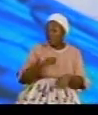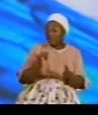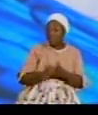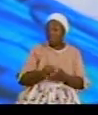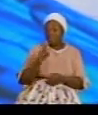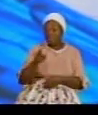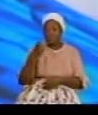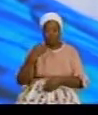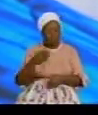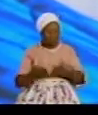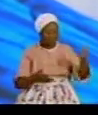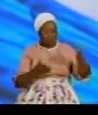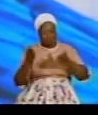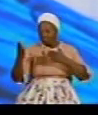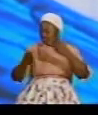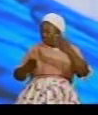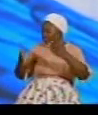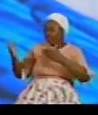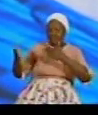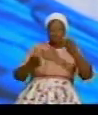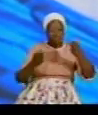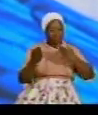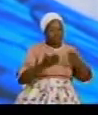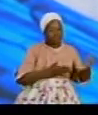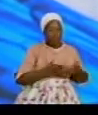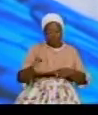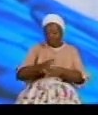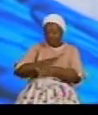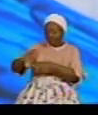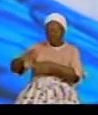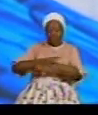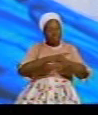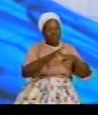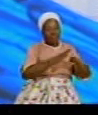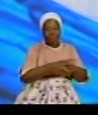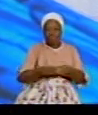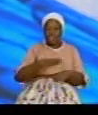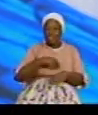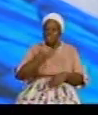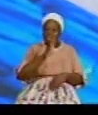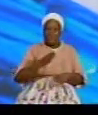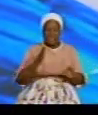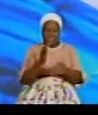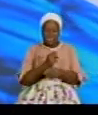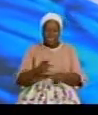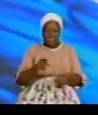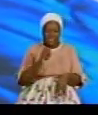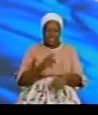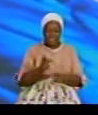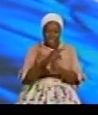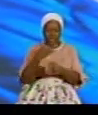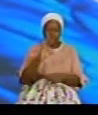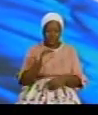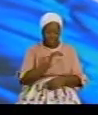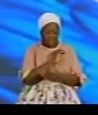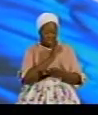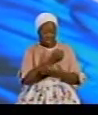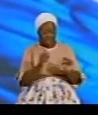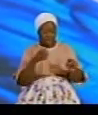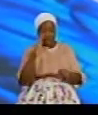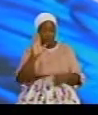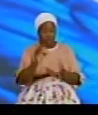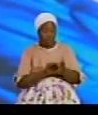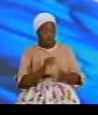you know, going here, going there, running here, running there, and you didn't take care of the salvation of your soul, and all